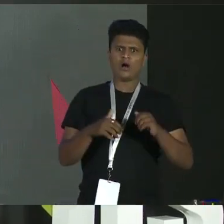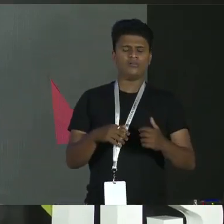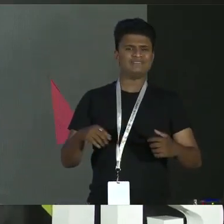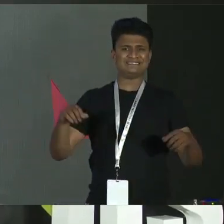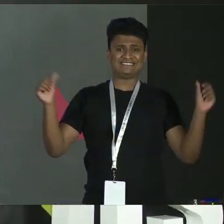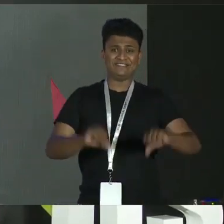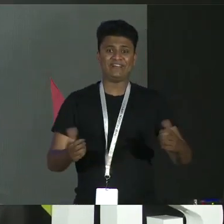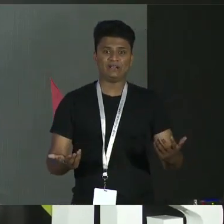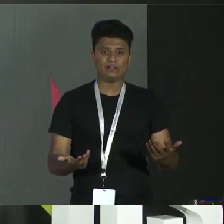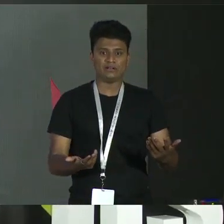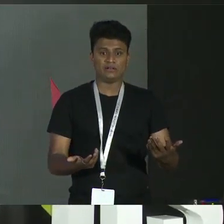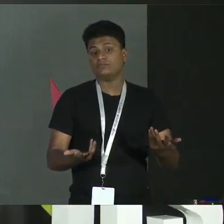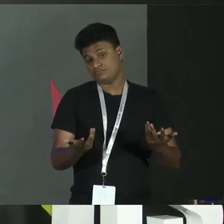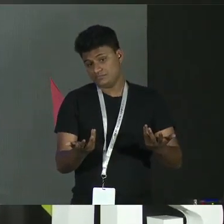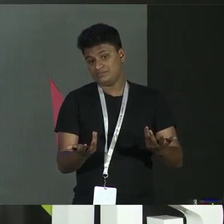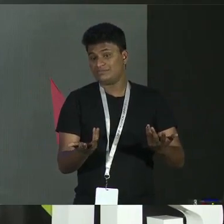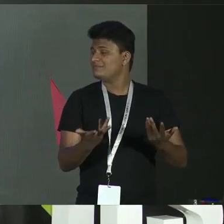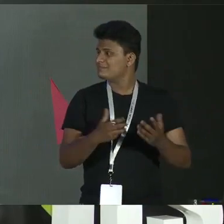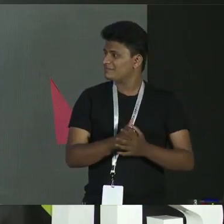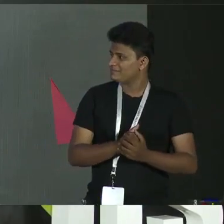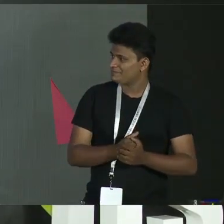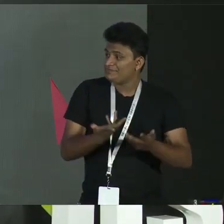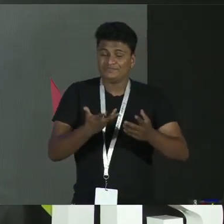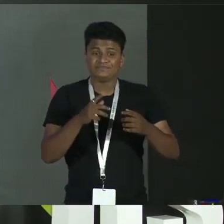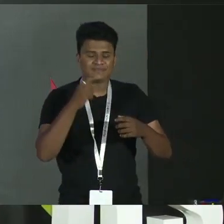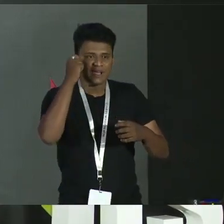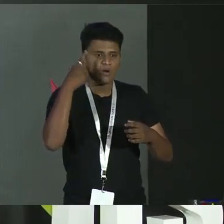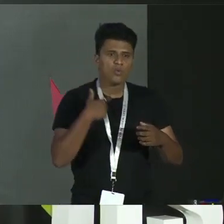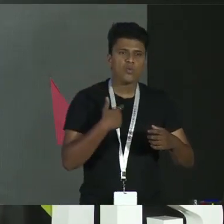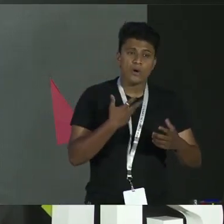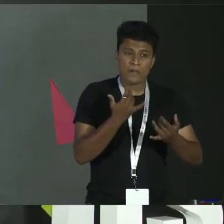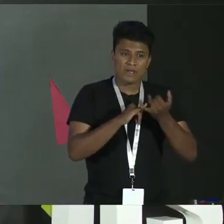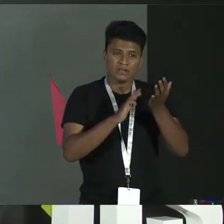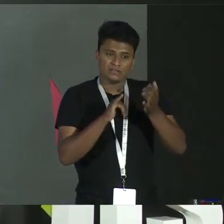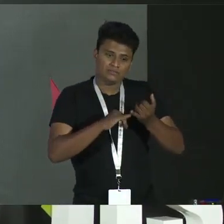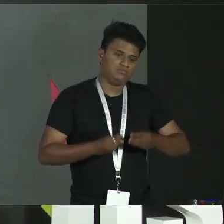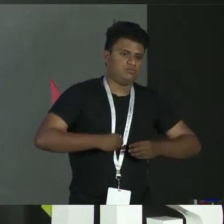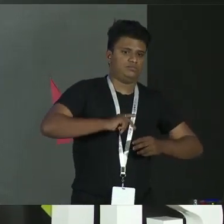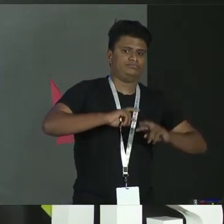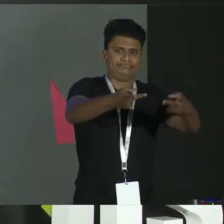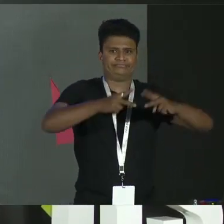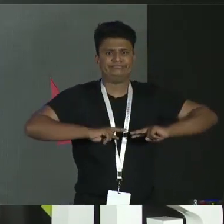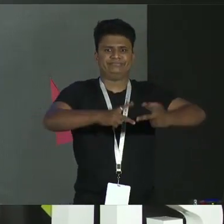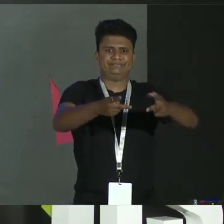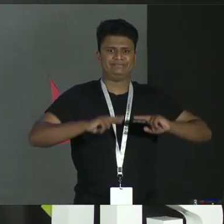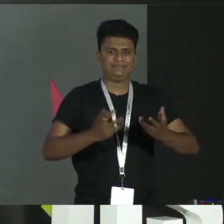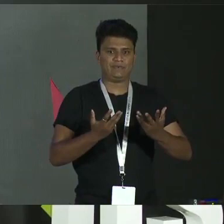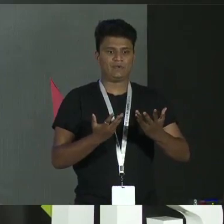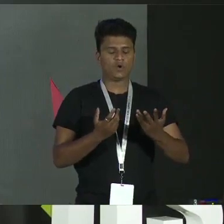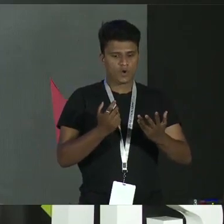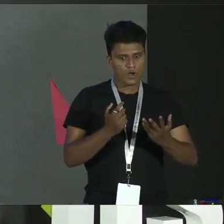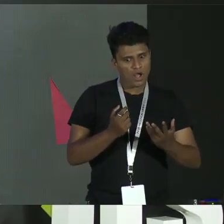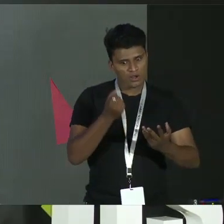They discovered that sending digital messages back and forth, electronic mail, was a great way to